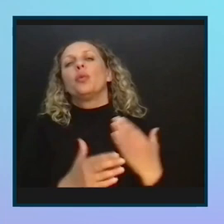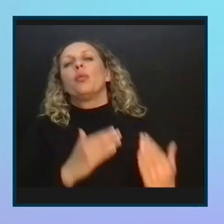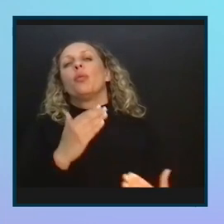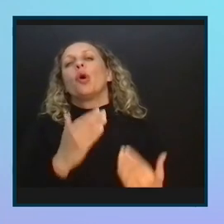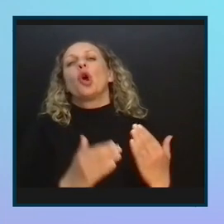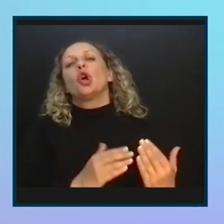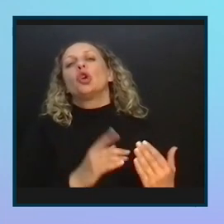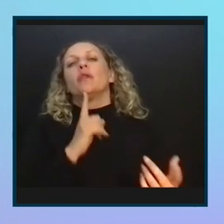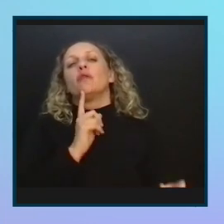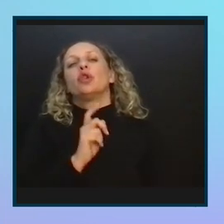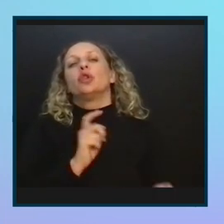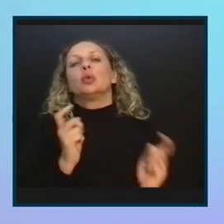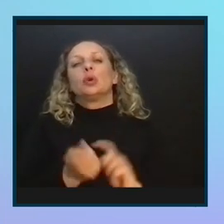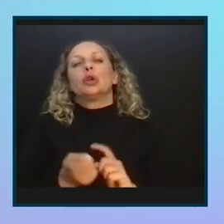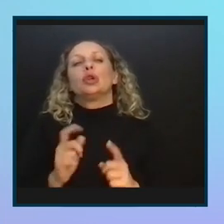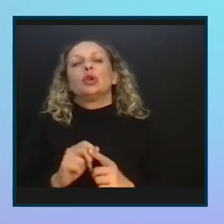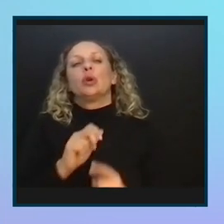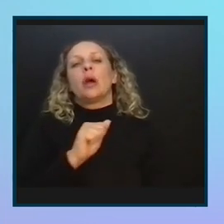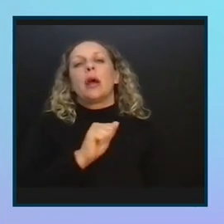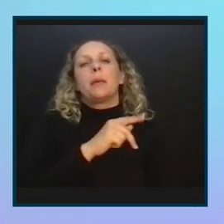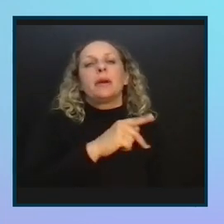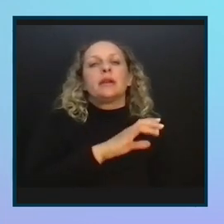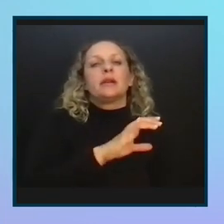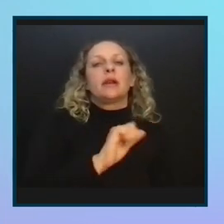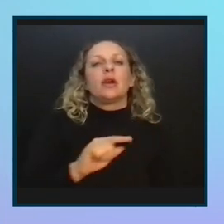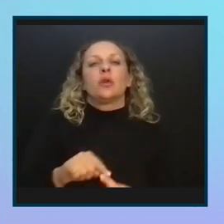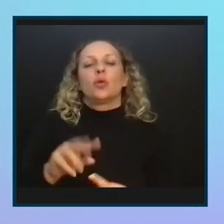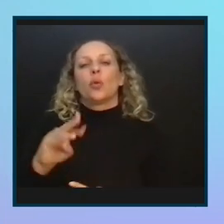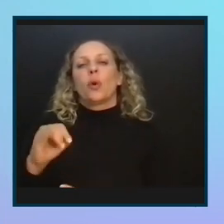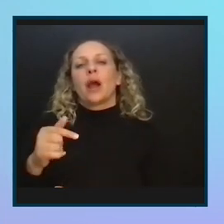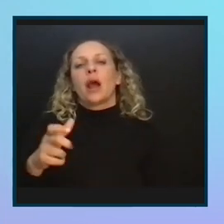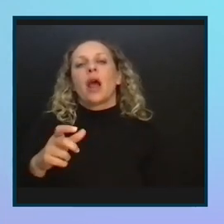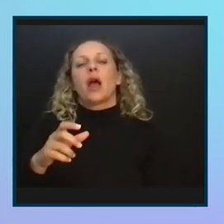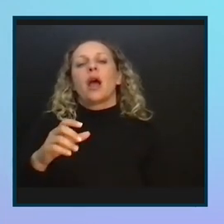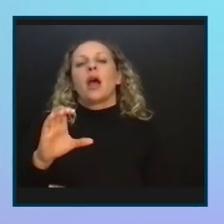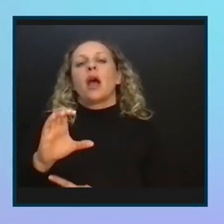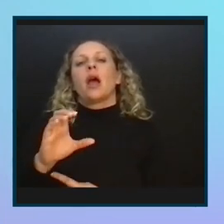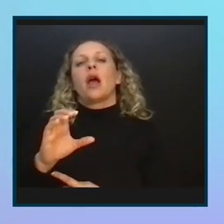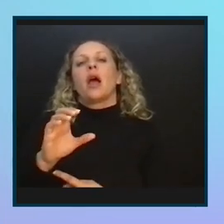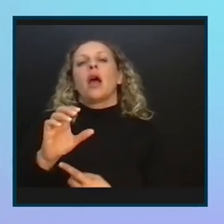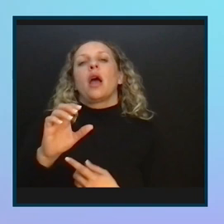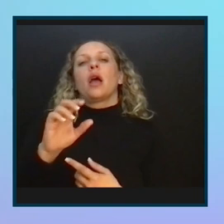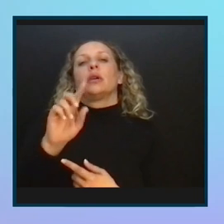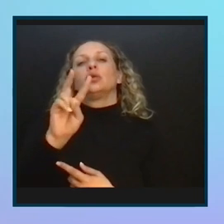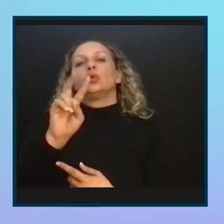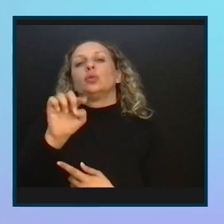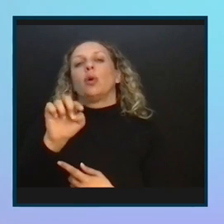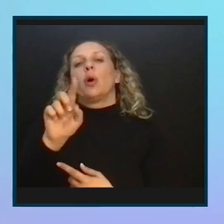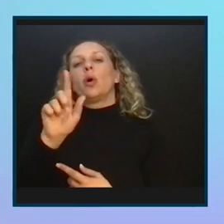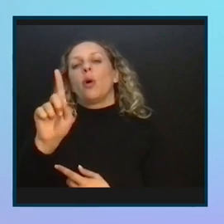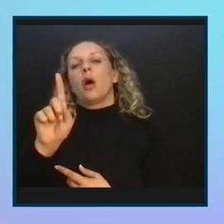for switching to APCA from WCAG 2.1 AAA?